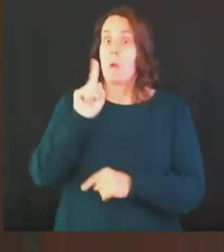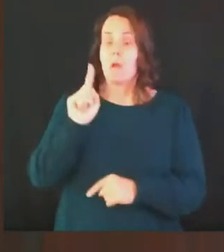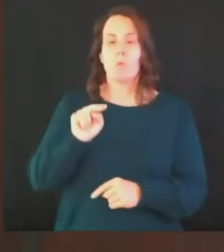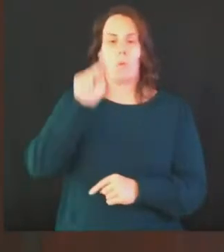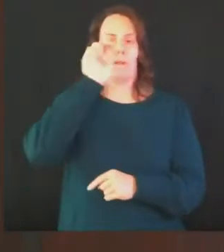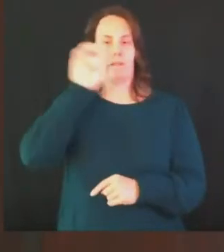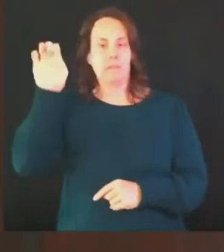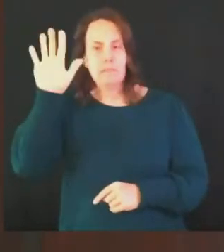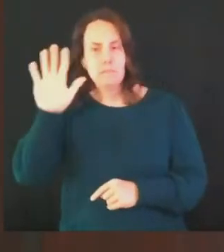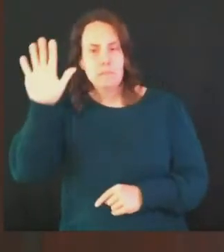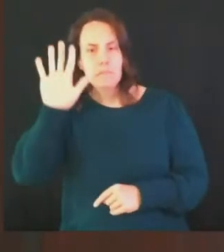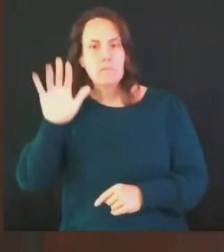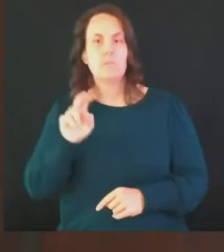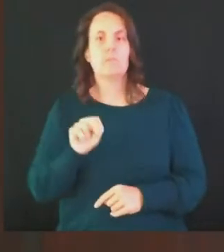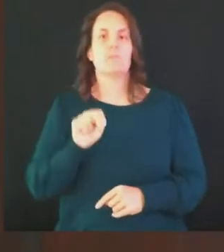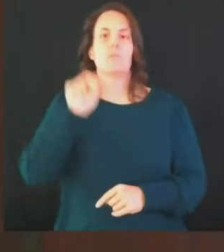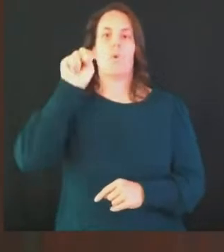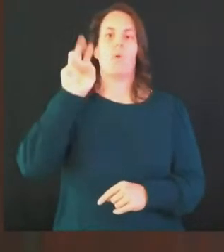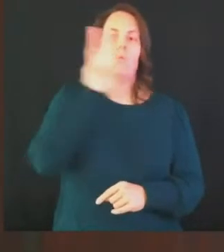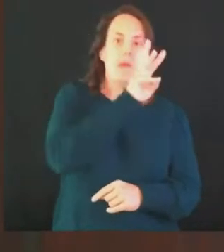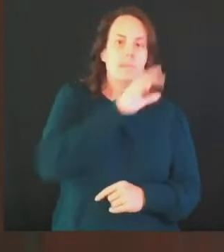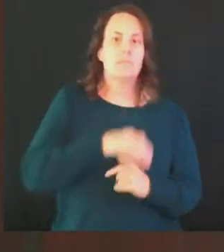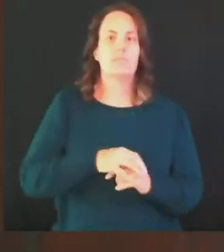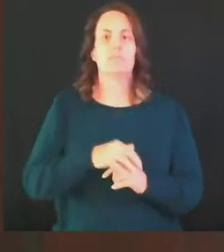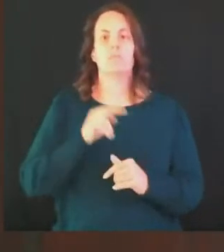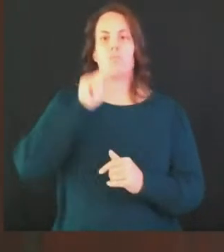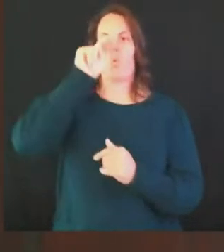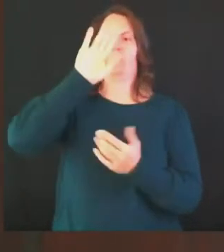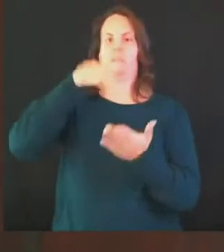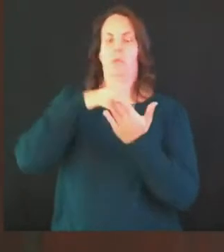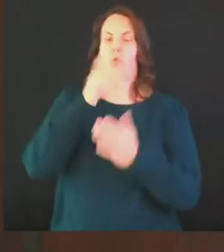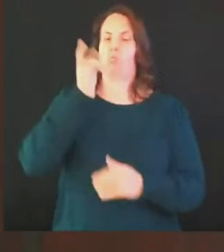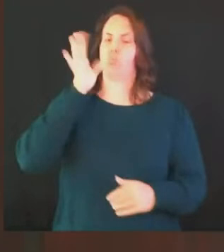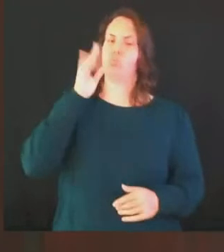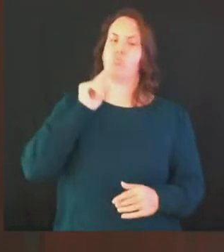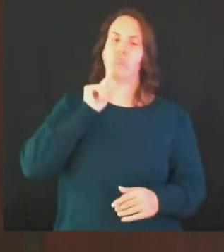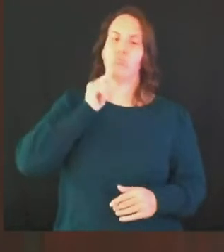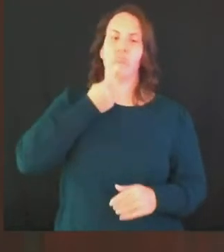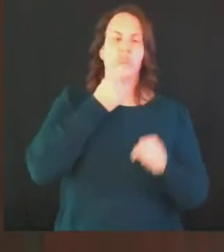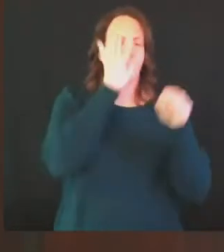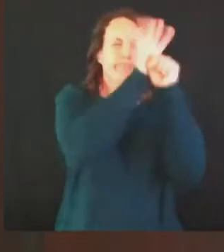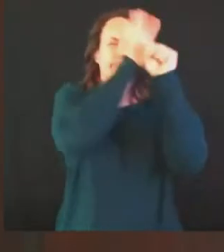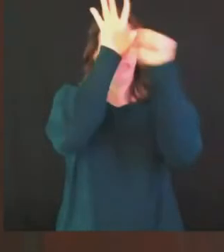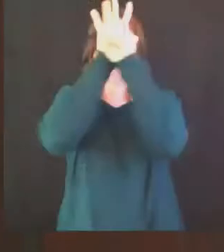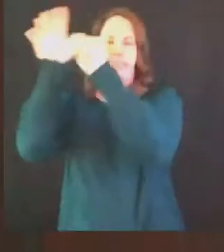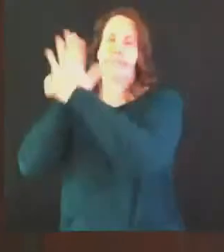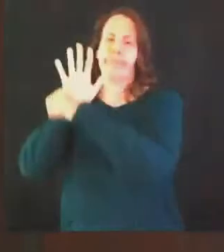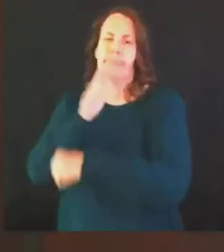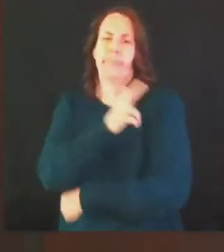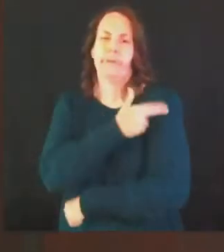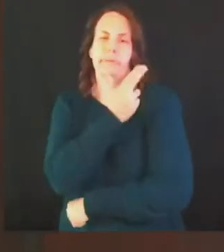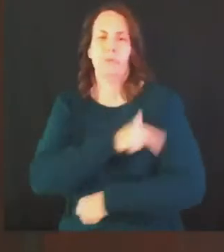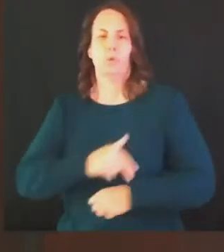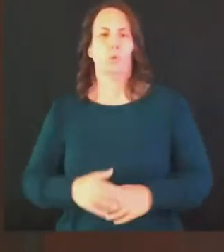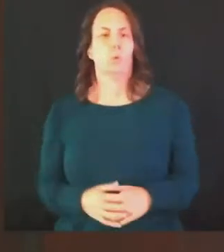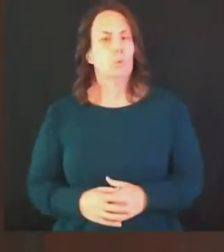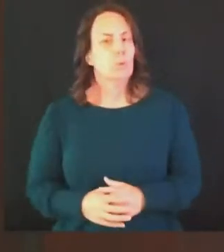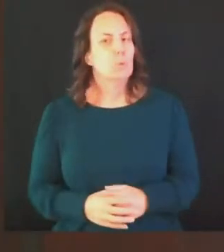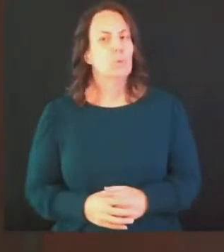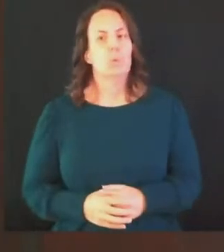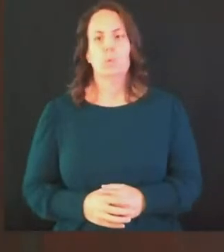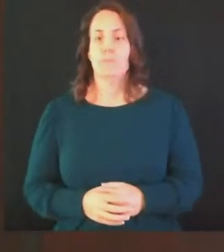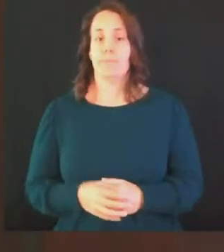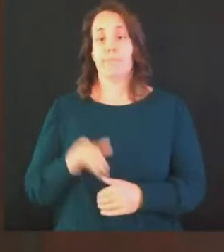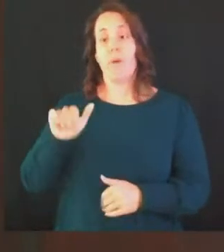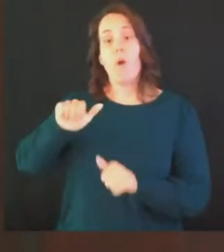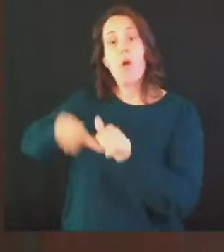alternative care facility at State Fair Park will take some of the pressure off the system by providing 530 additional